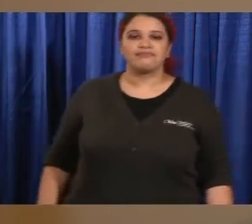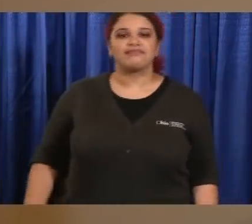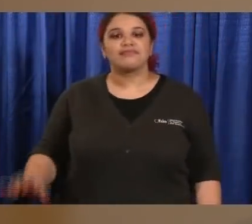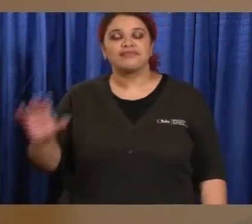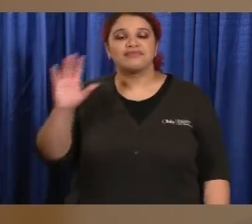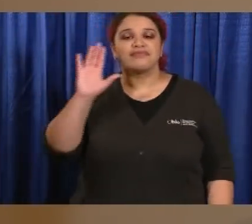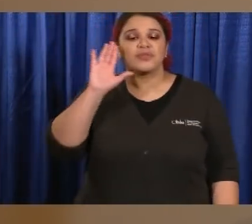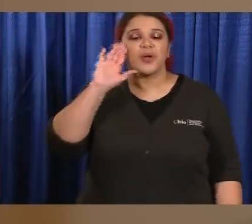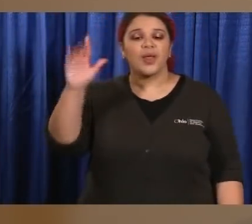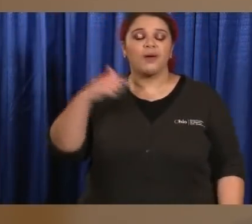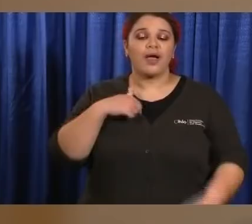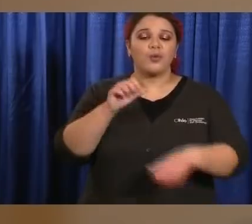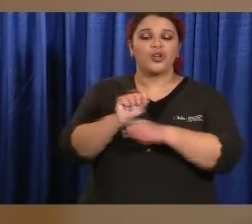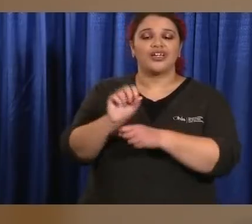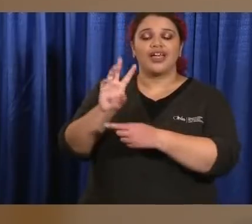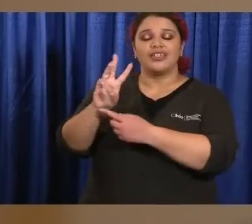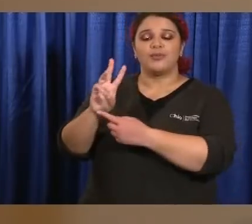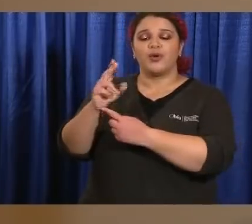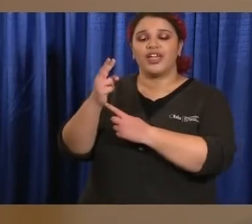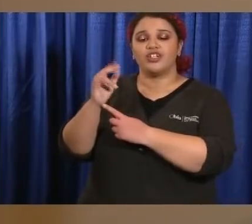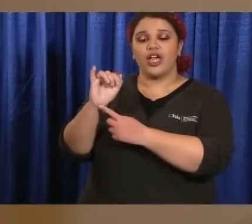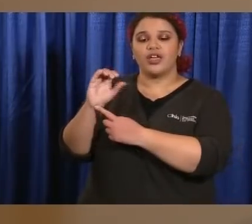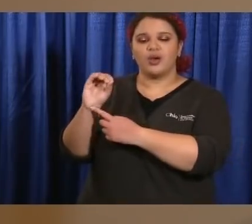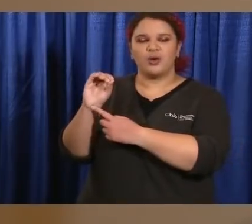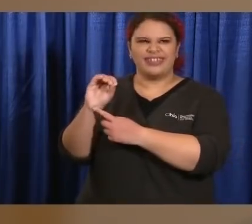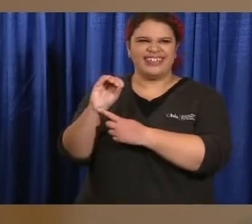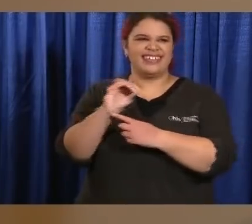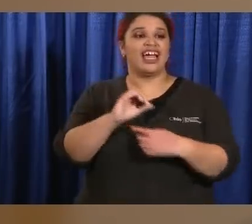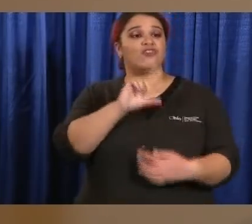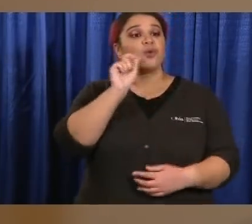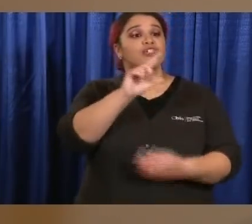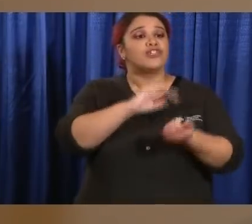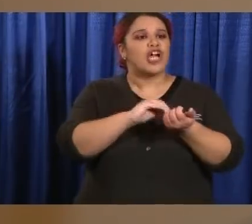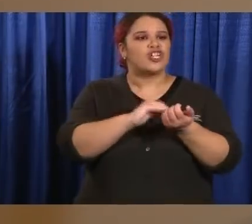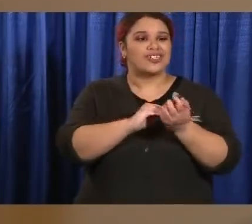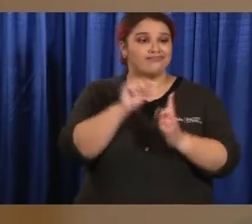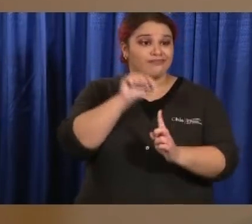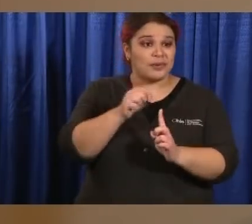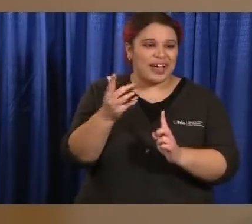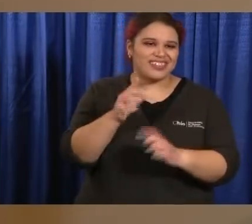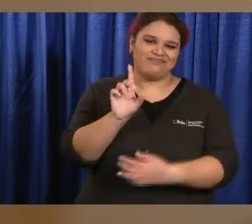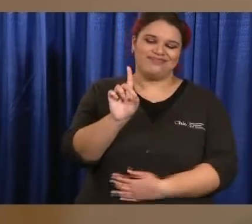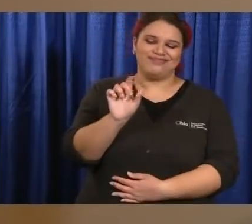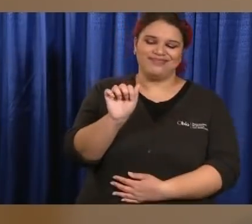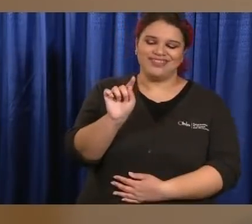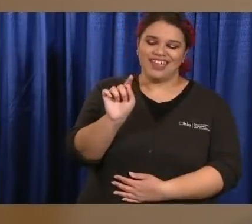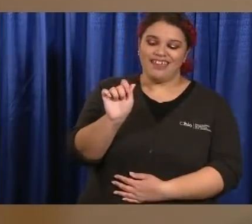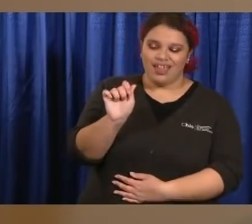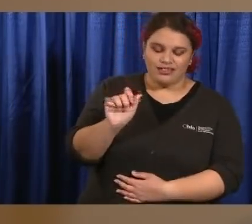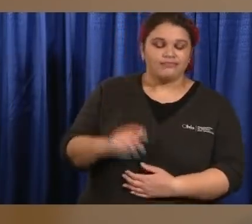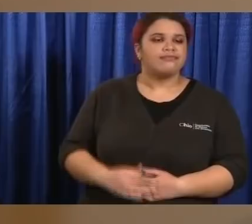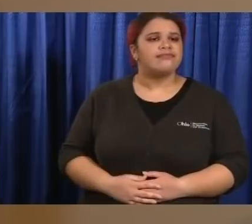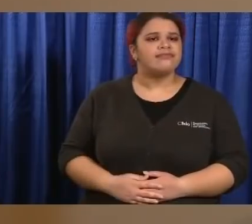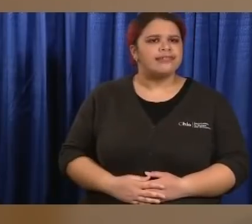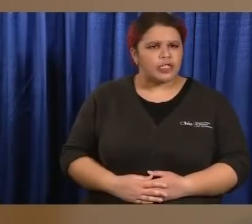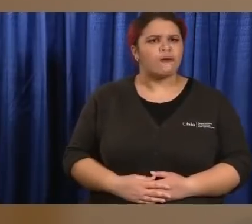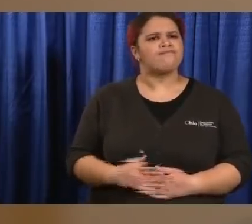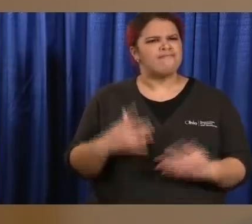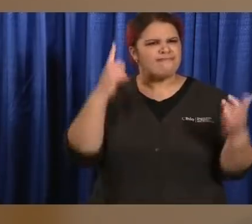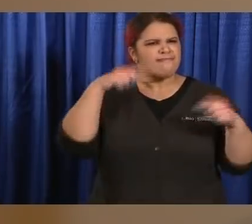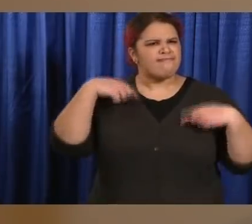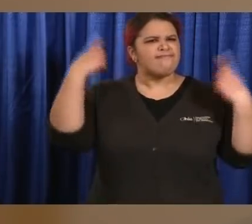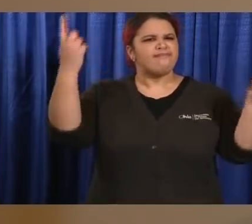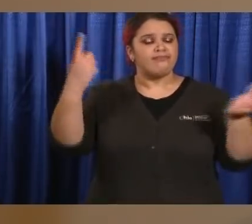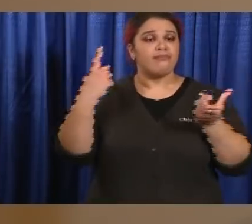Sean Cudahy with WHIO. Question for another data question, I guess, for Dr. Acton about the curve. We've been looking at some of the data